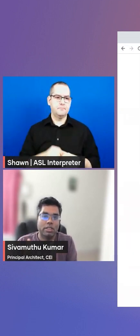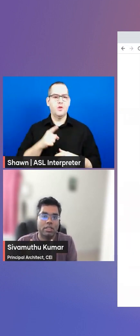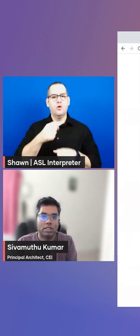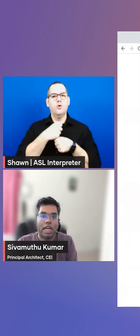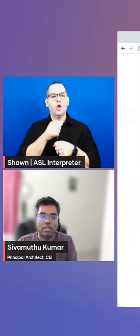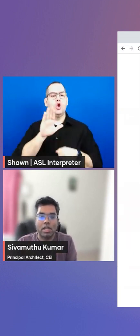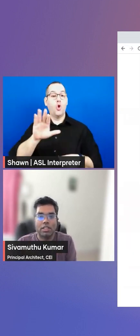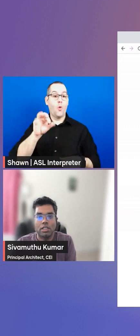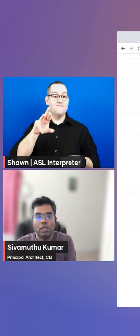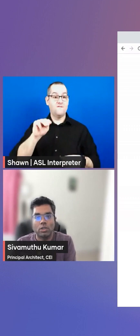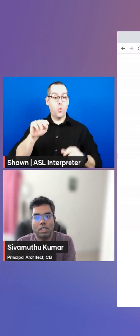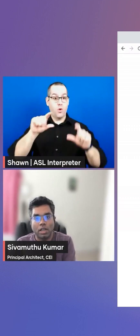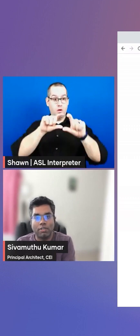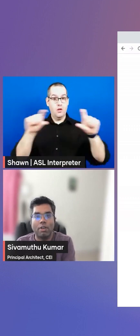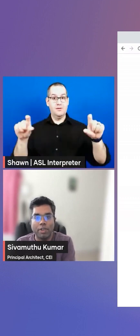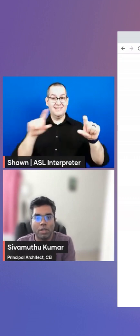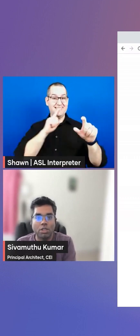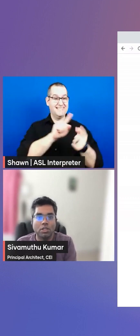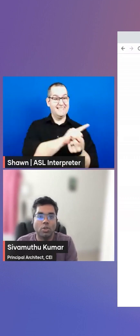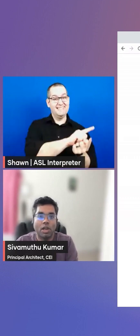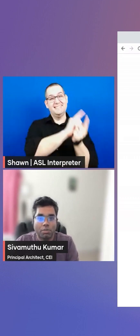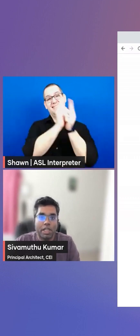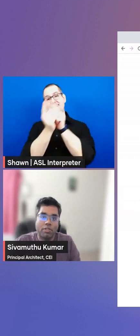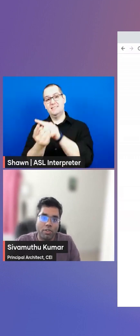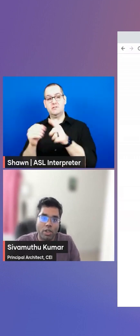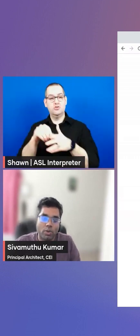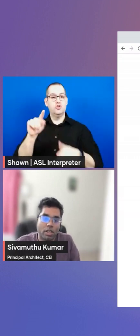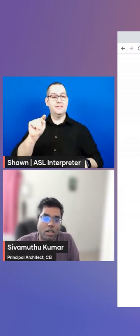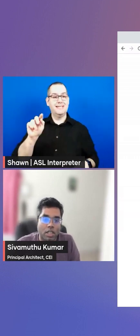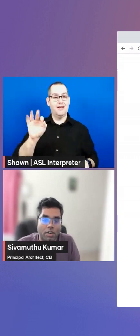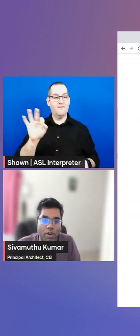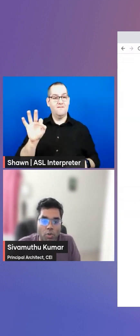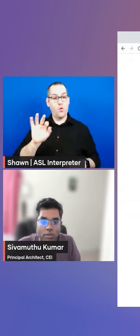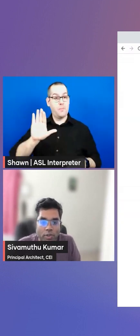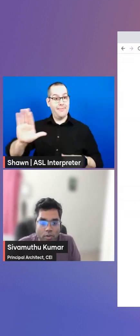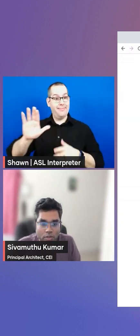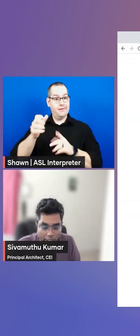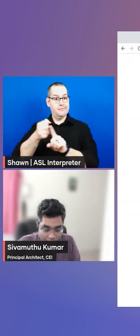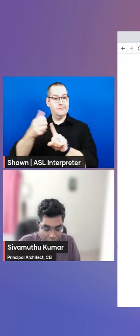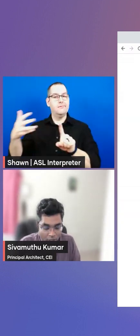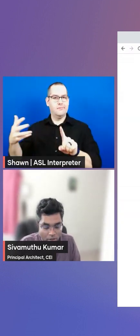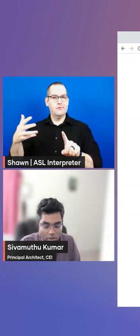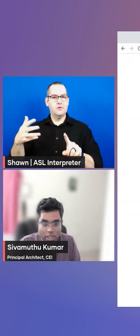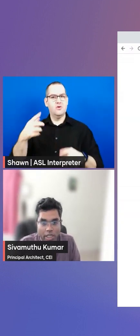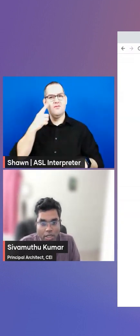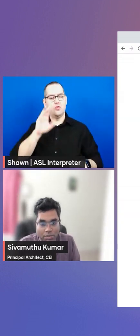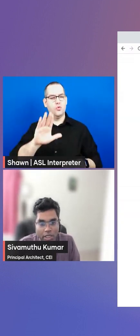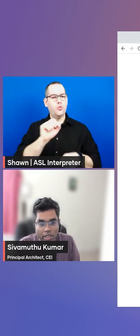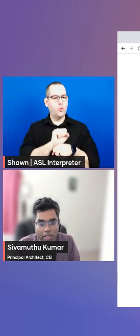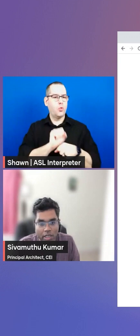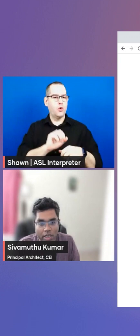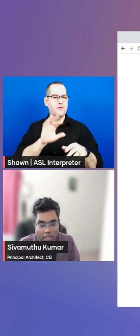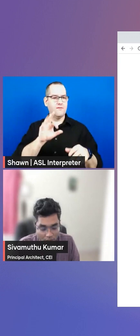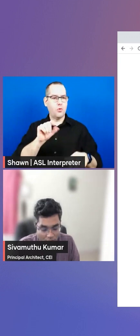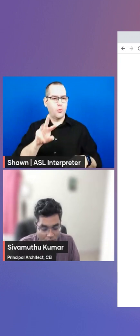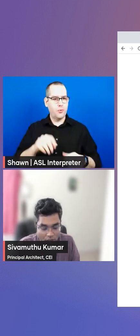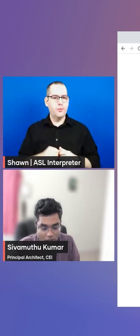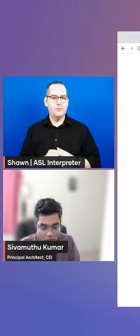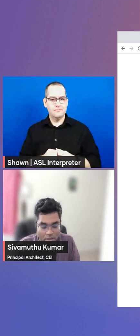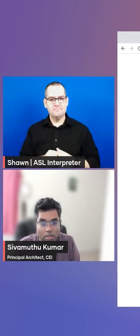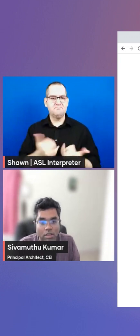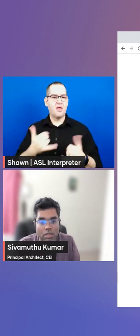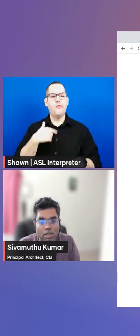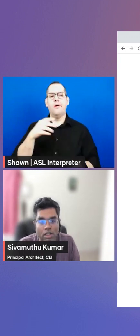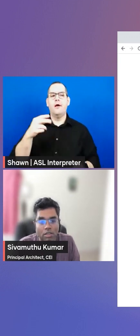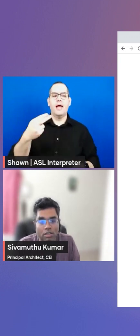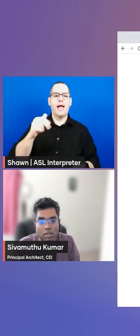fields that's translated into the Terraform variables you are applying for your Terraform workflow, right? So here I'm saying like a HashiCorp